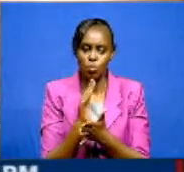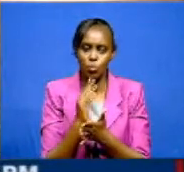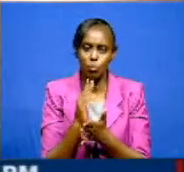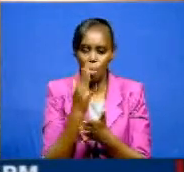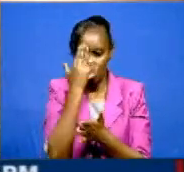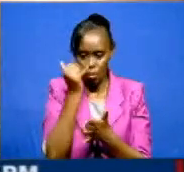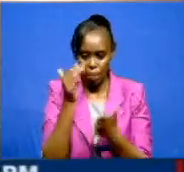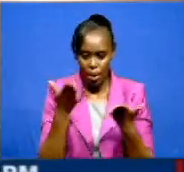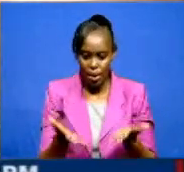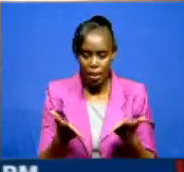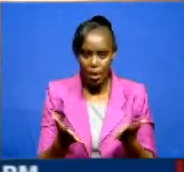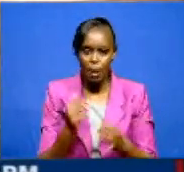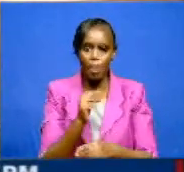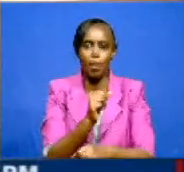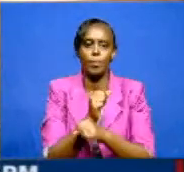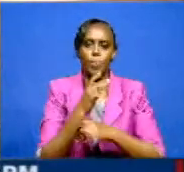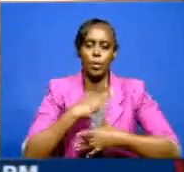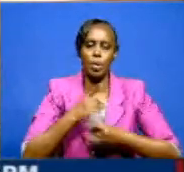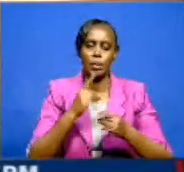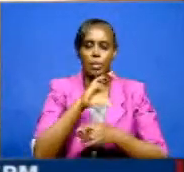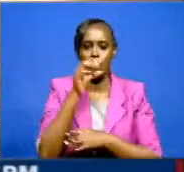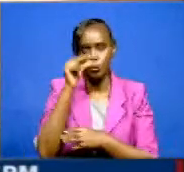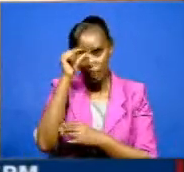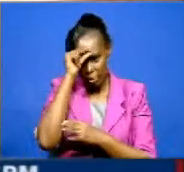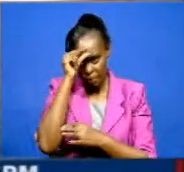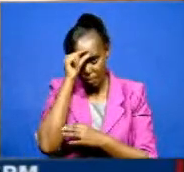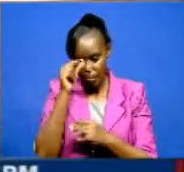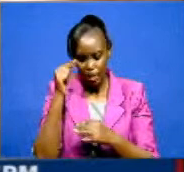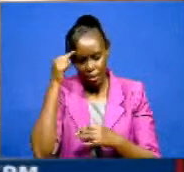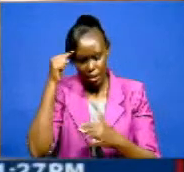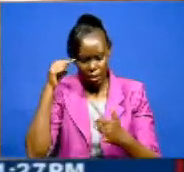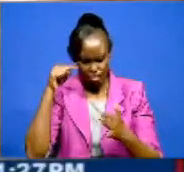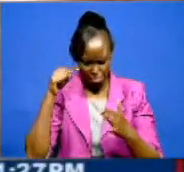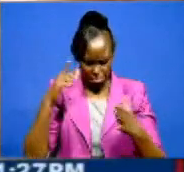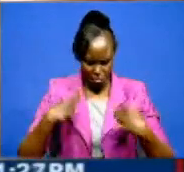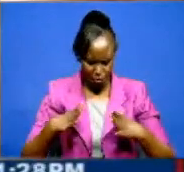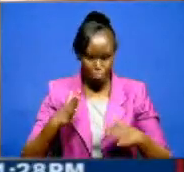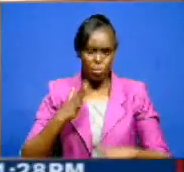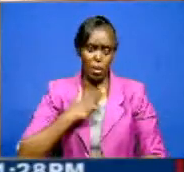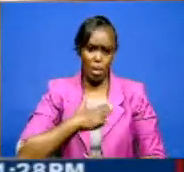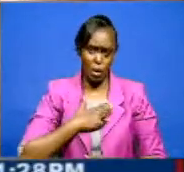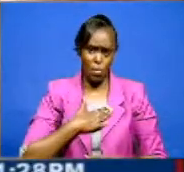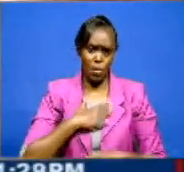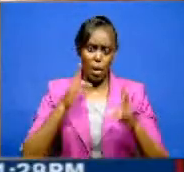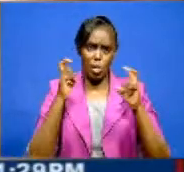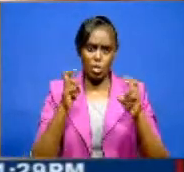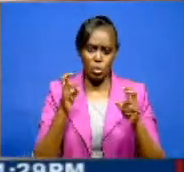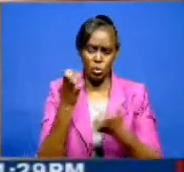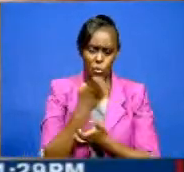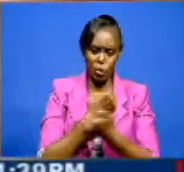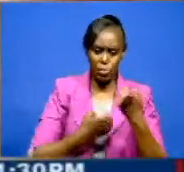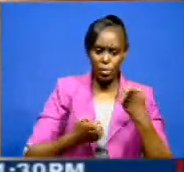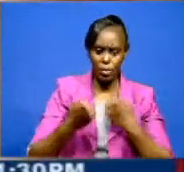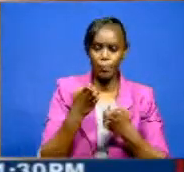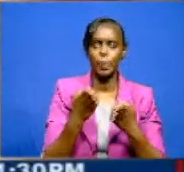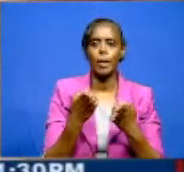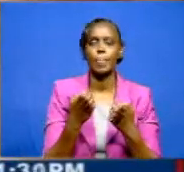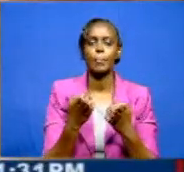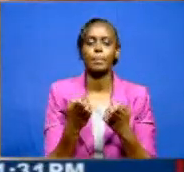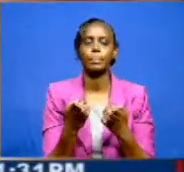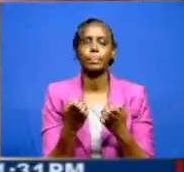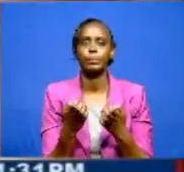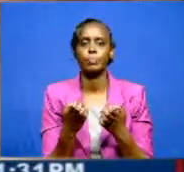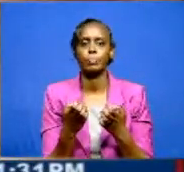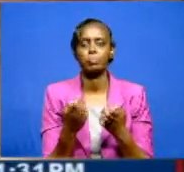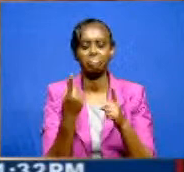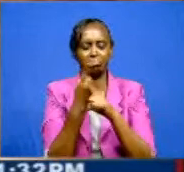house, to protect the interests of our counties, to think about our people and the issues economically,